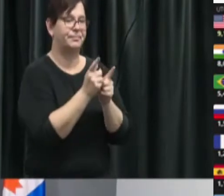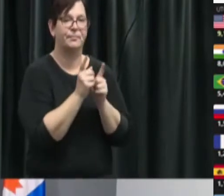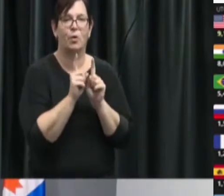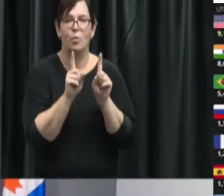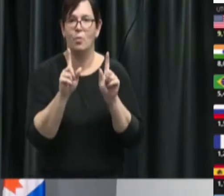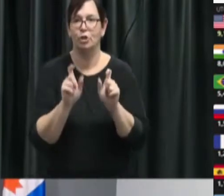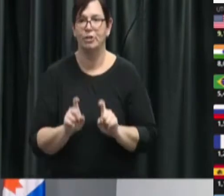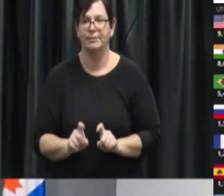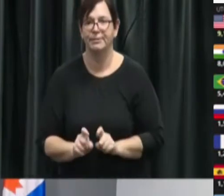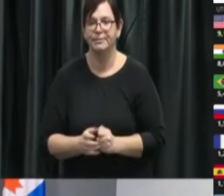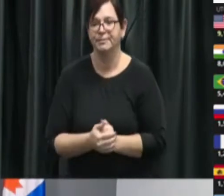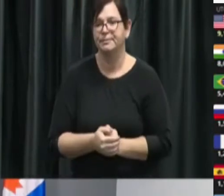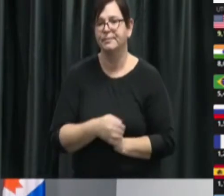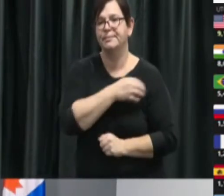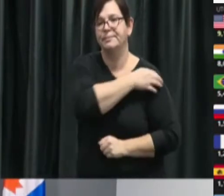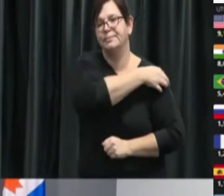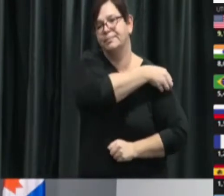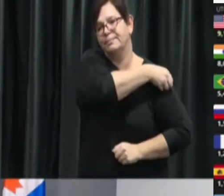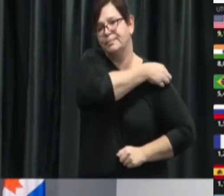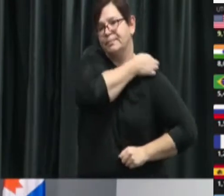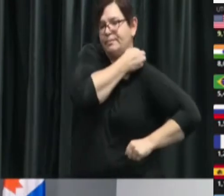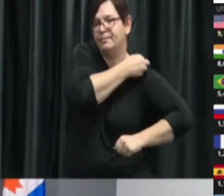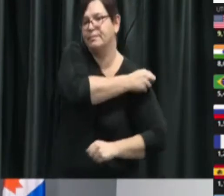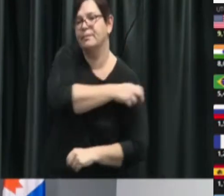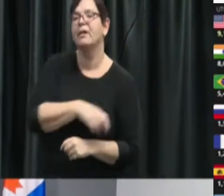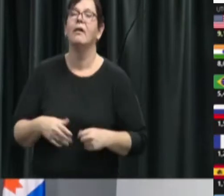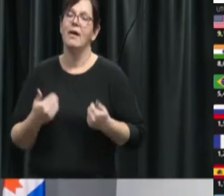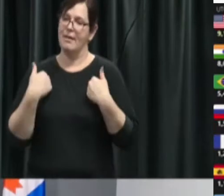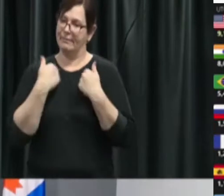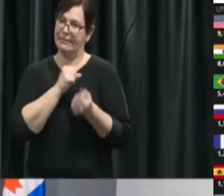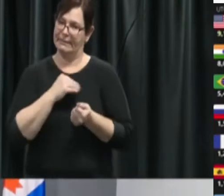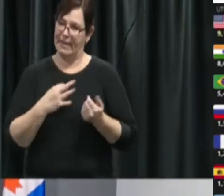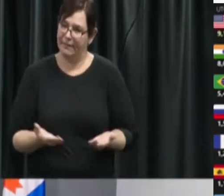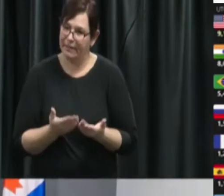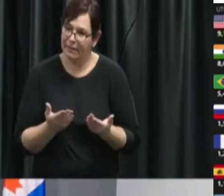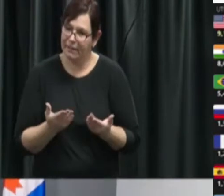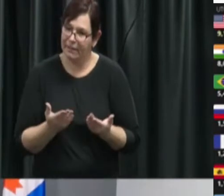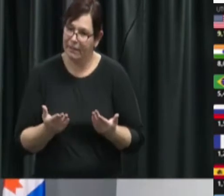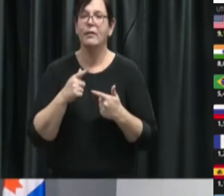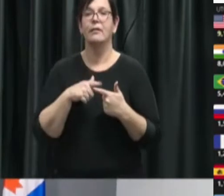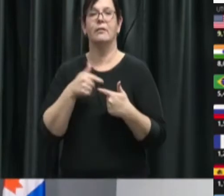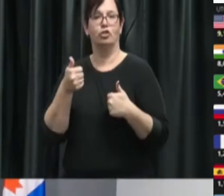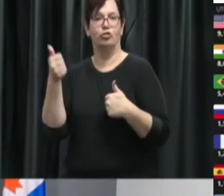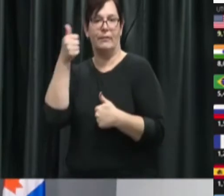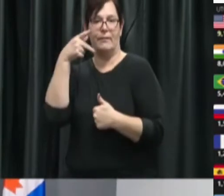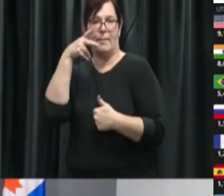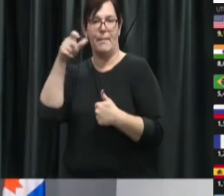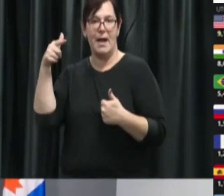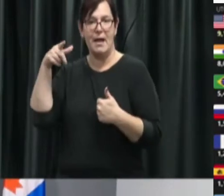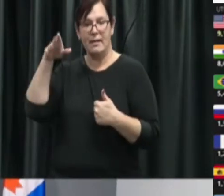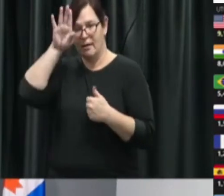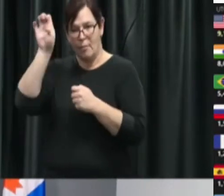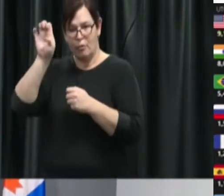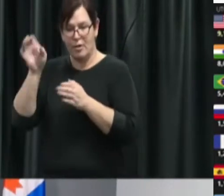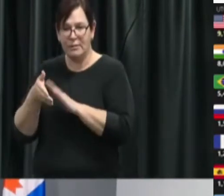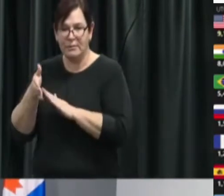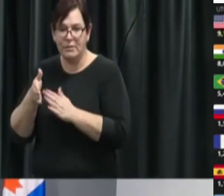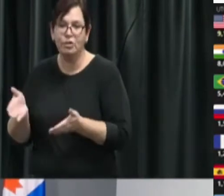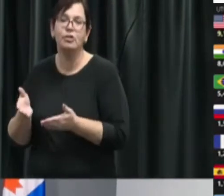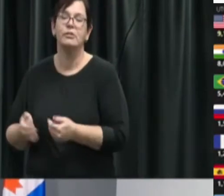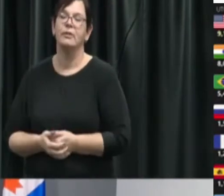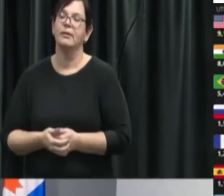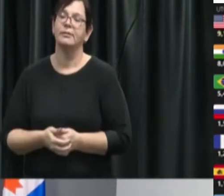of staff on the line to answer these specific questions, including Chief Pegg. Our first question is to Megan King from Global News.